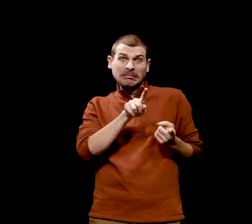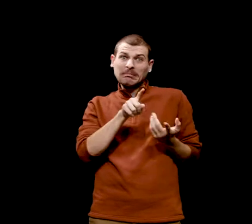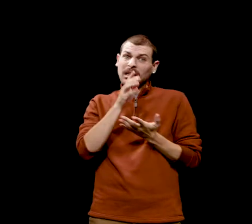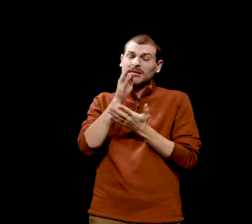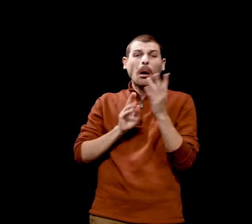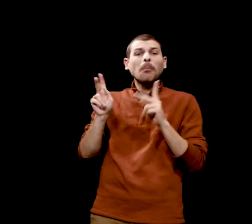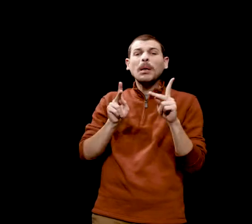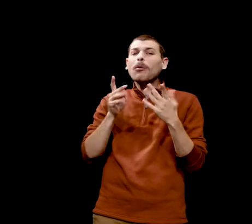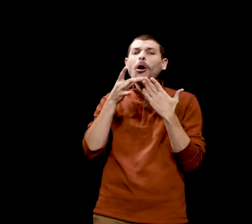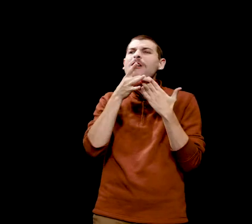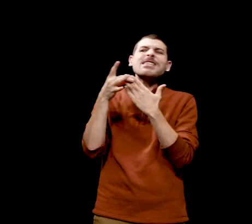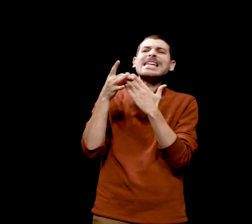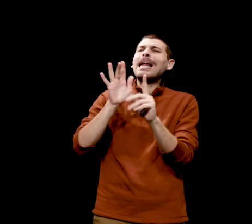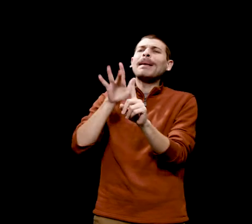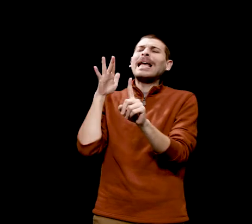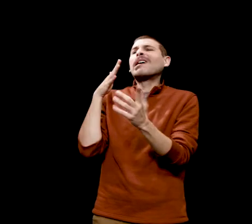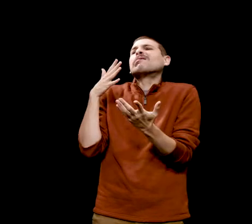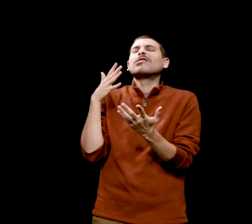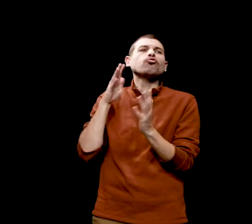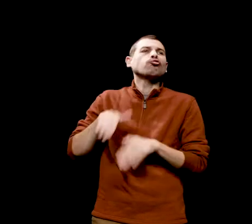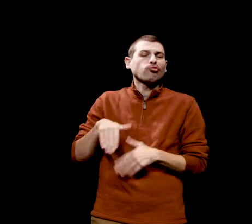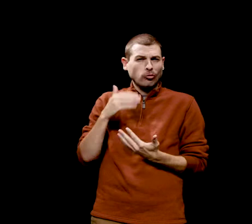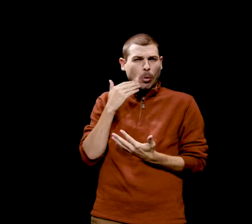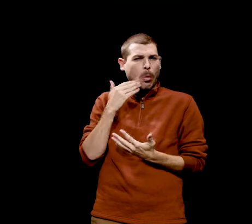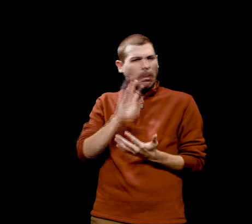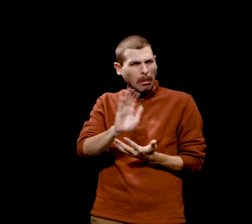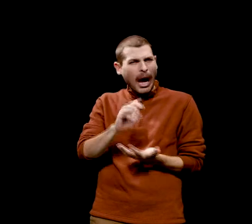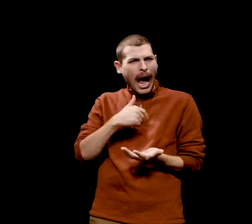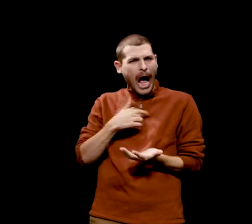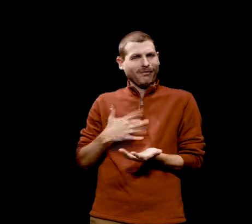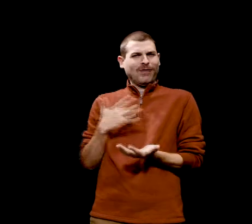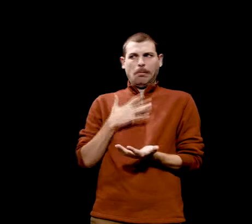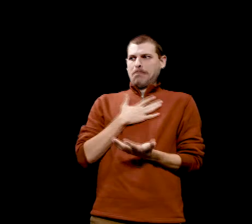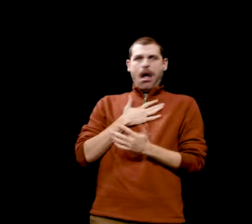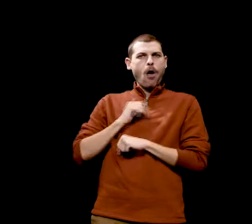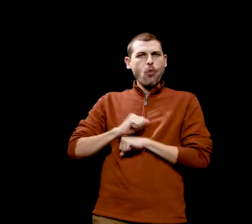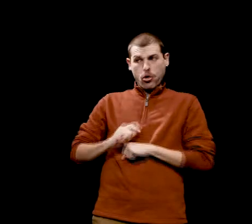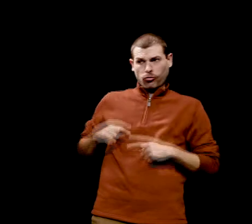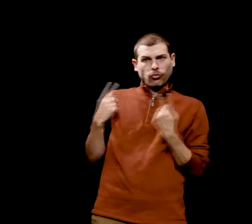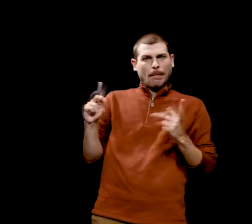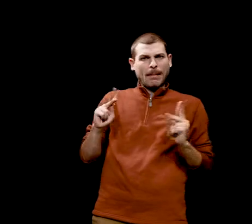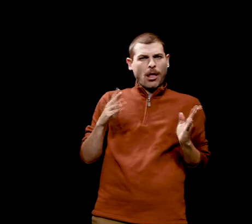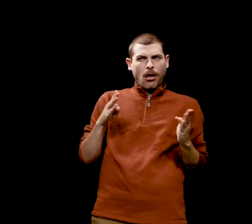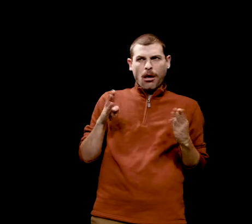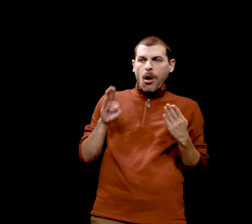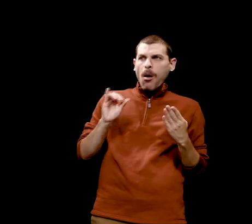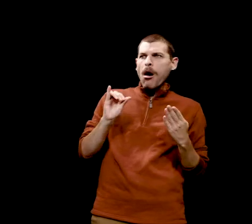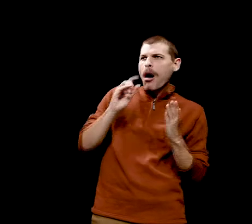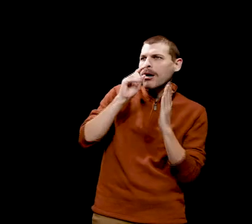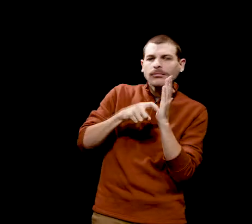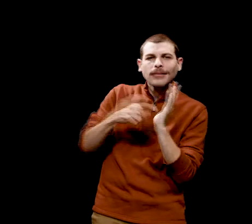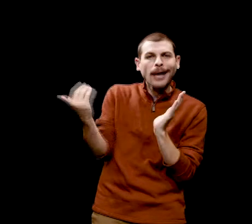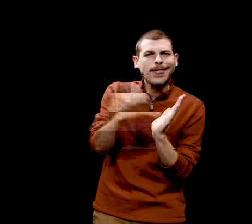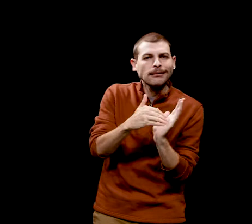around climate action, but I believe my administration has regained that momentum. For example, with our commitment to go to